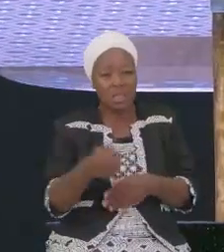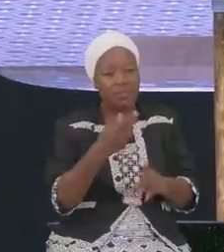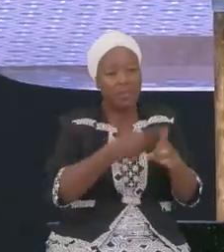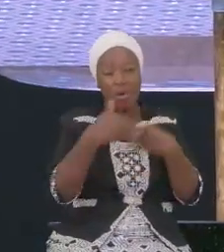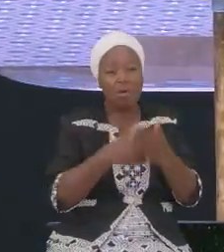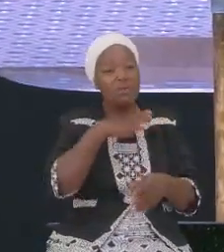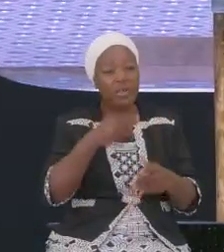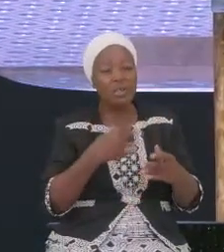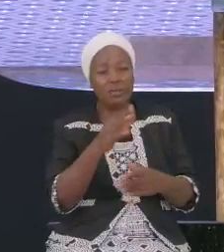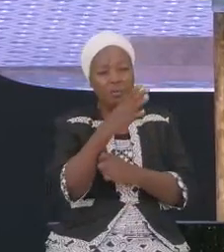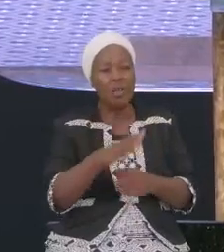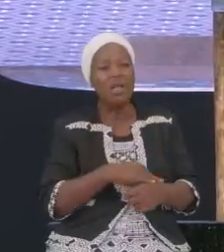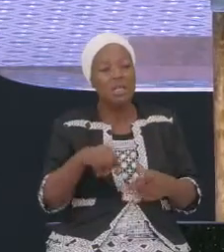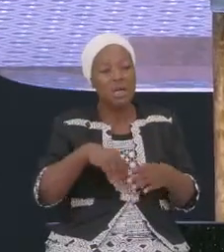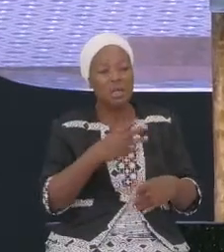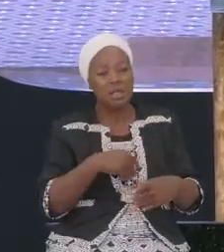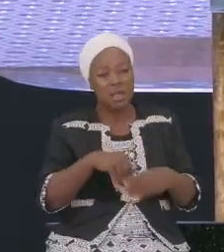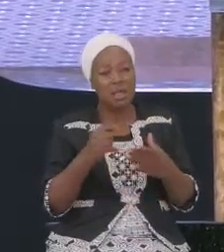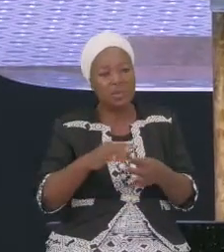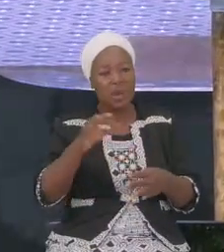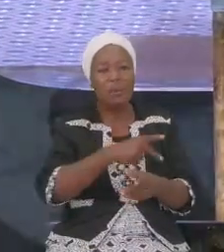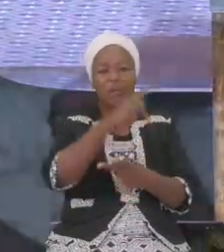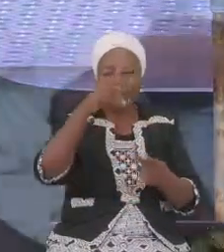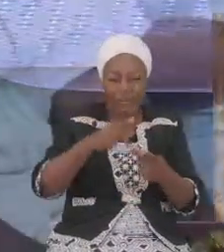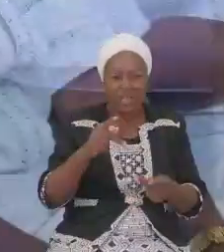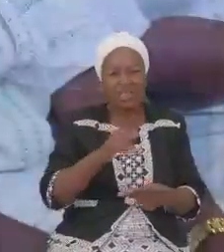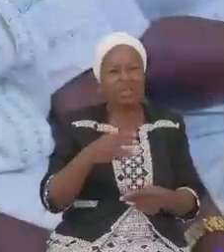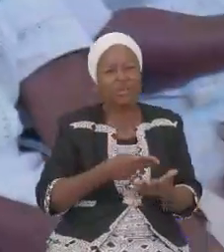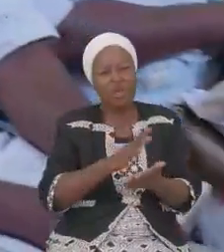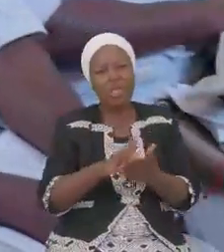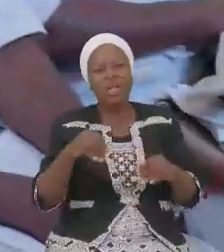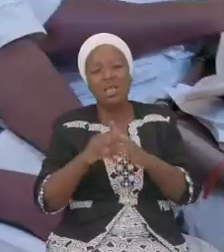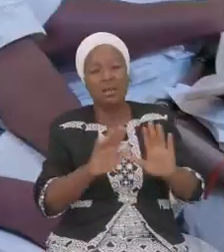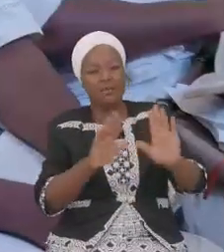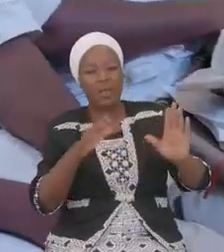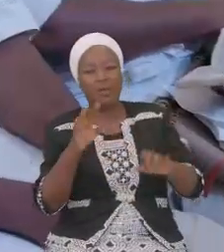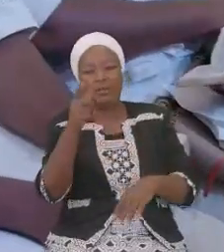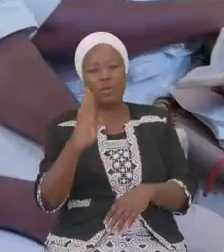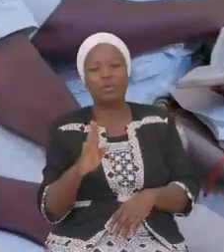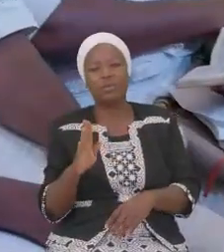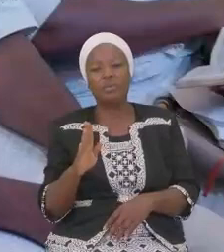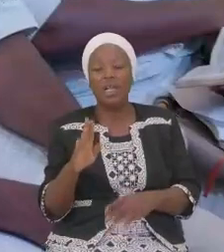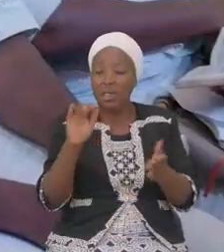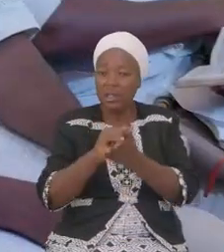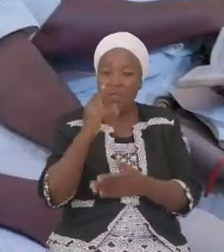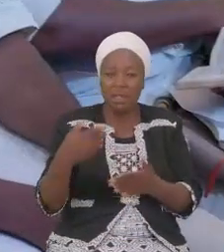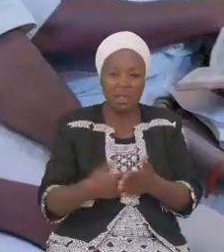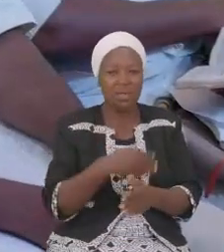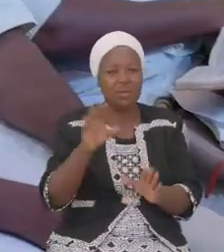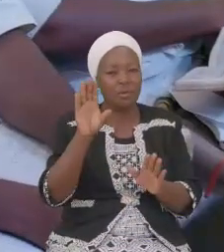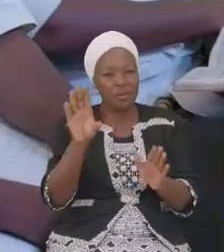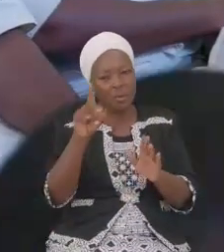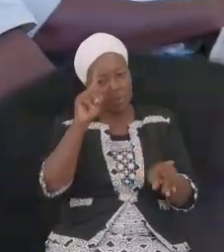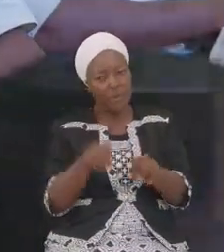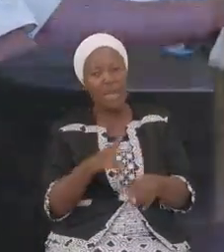and spirit, perfecting holiness in the fear of God. That's the new covenant, and that